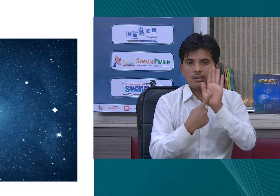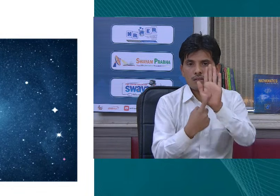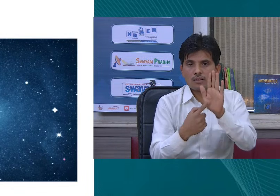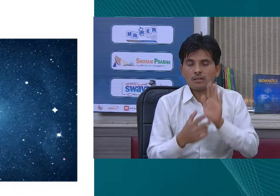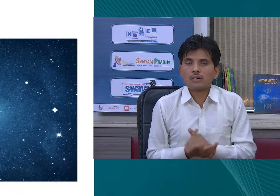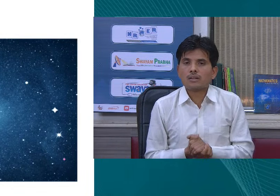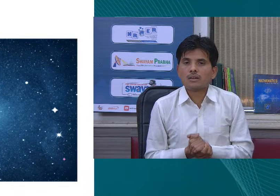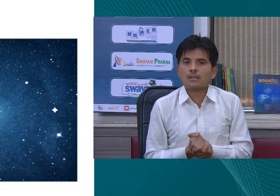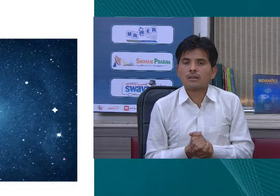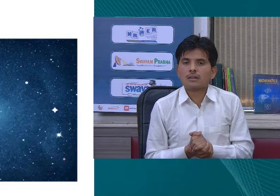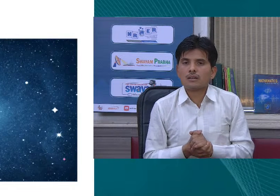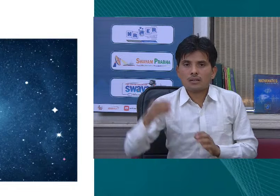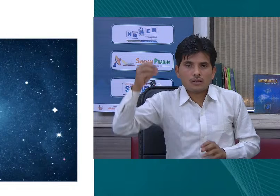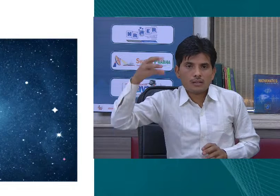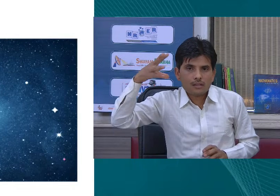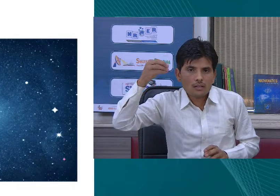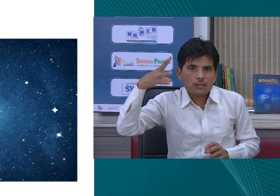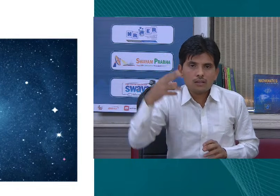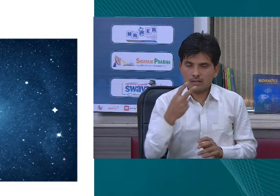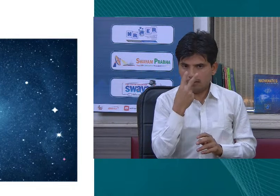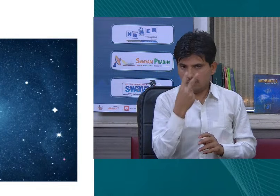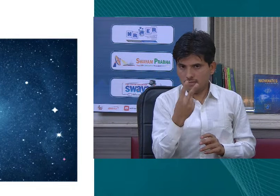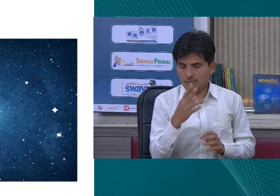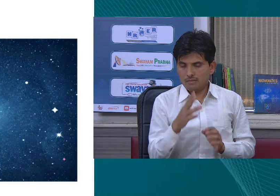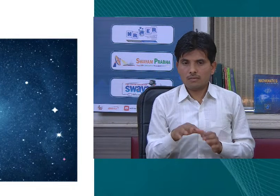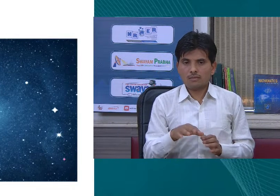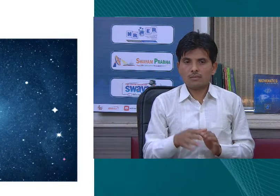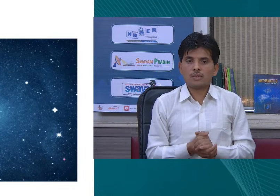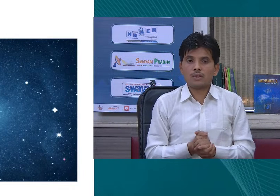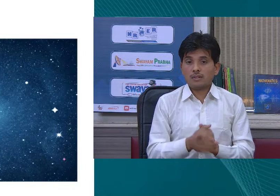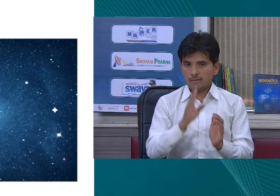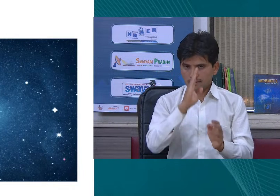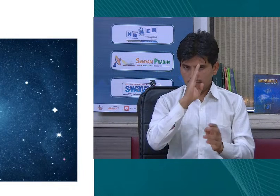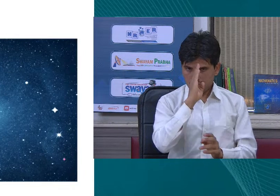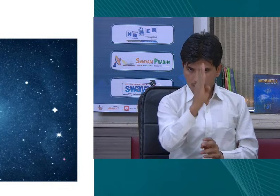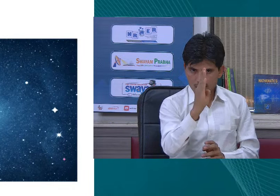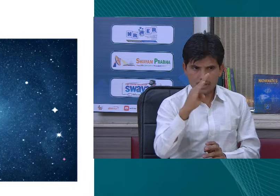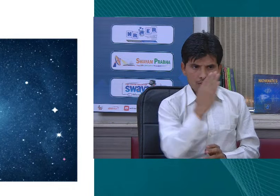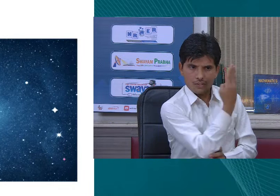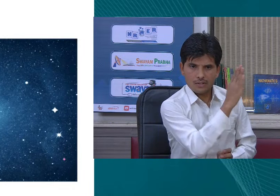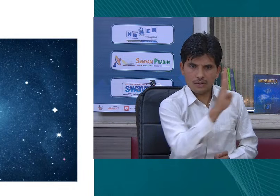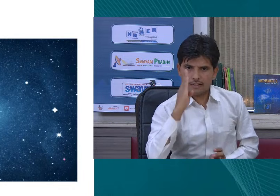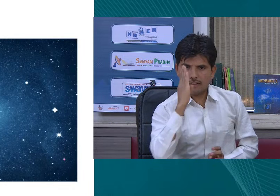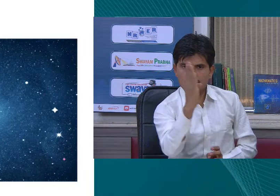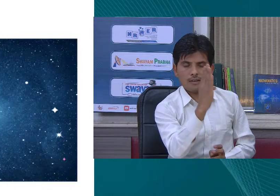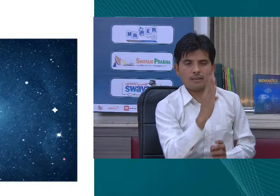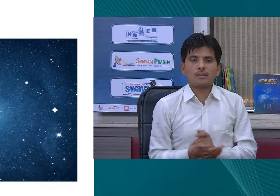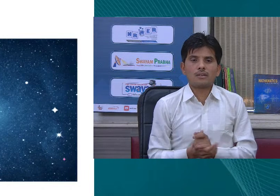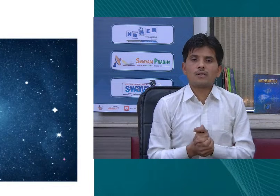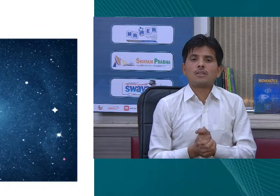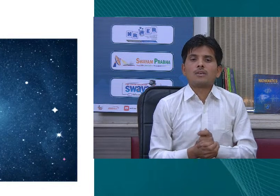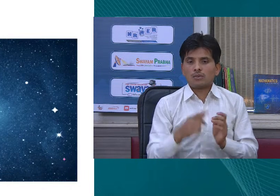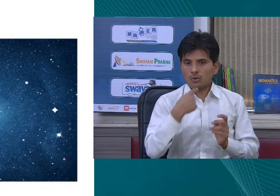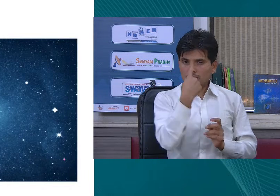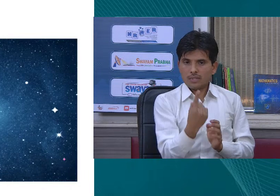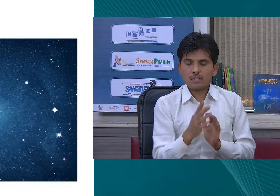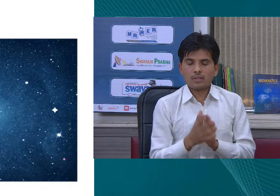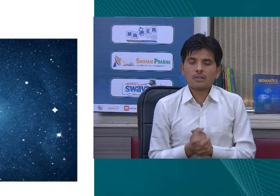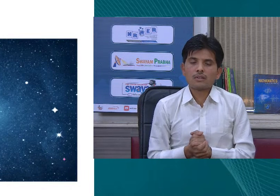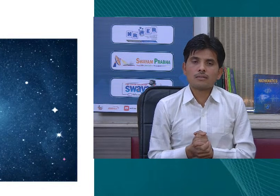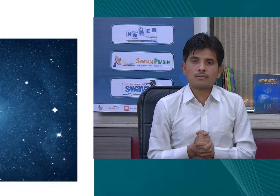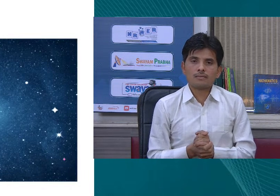North Star and taking its direction or position as the indication of